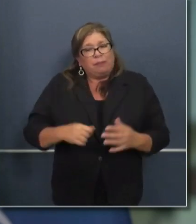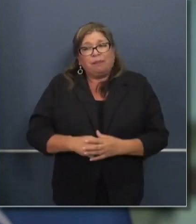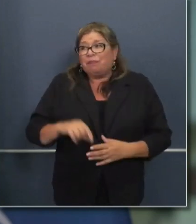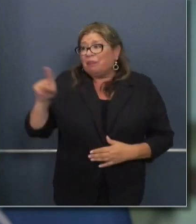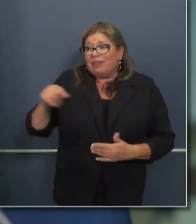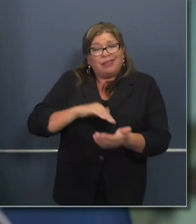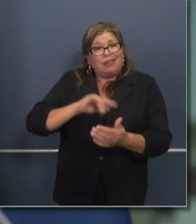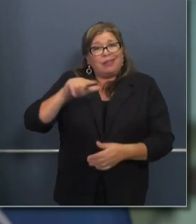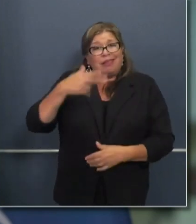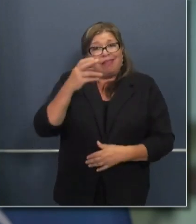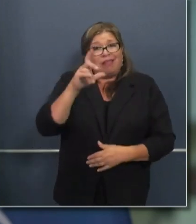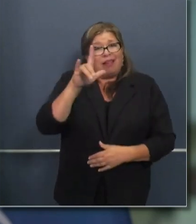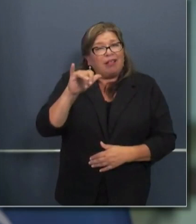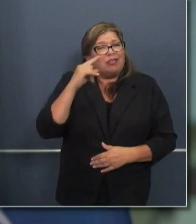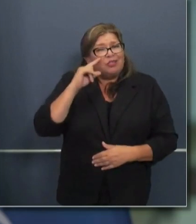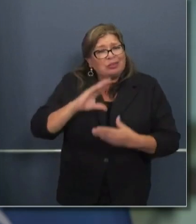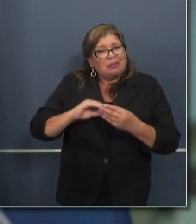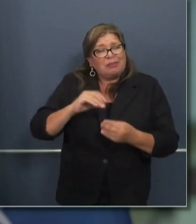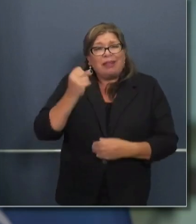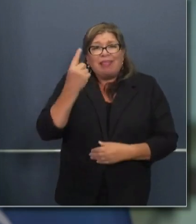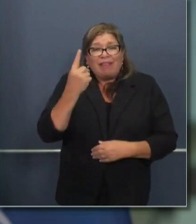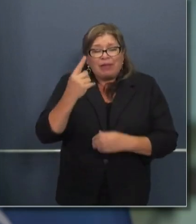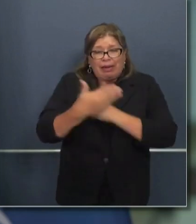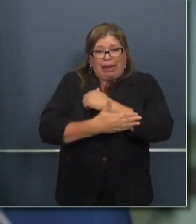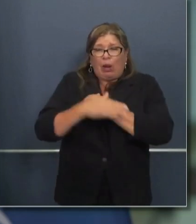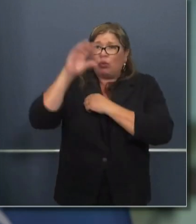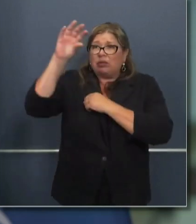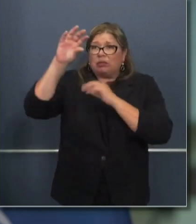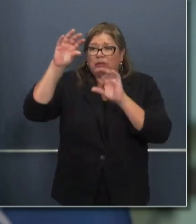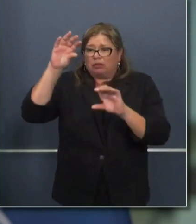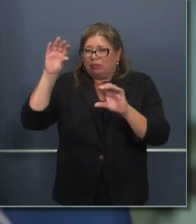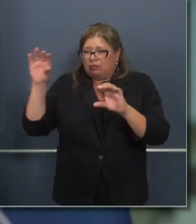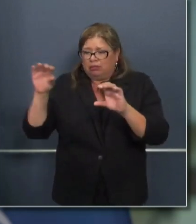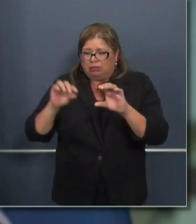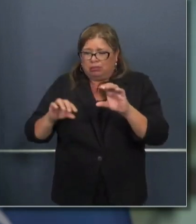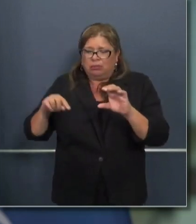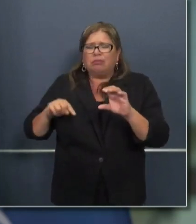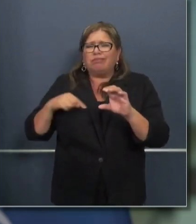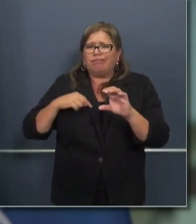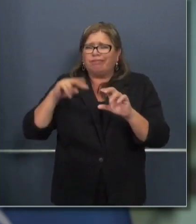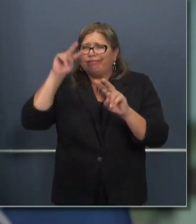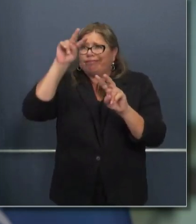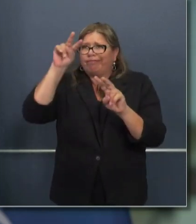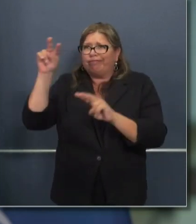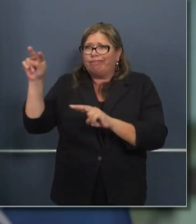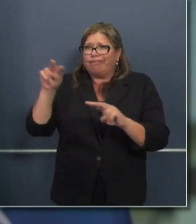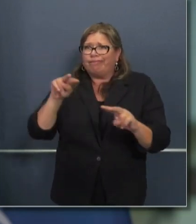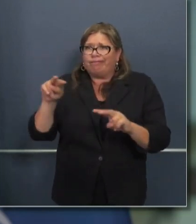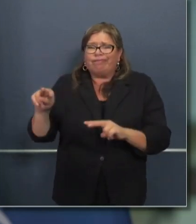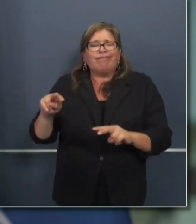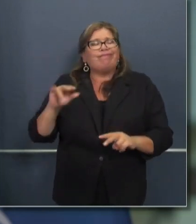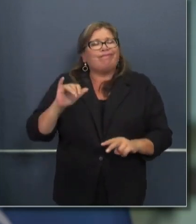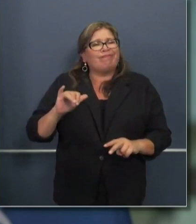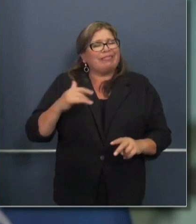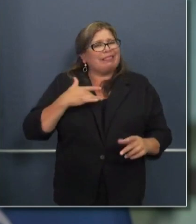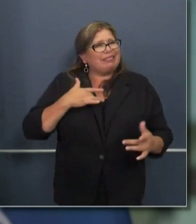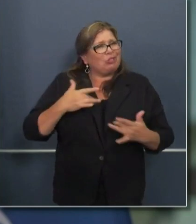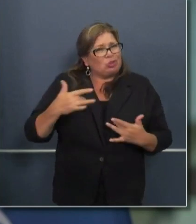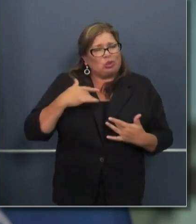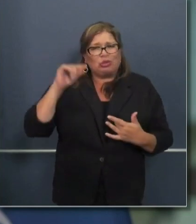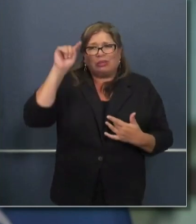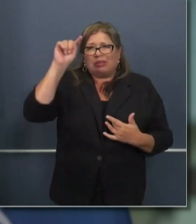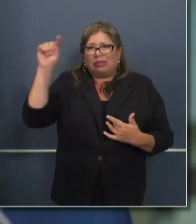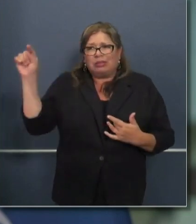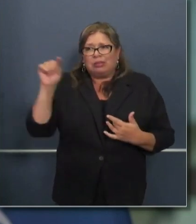technical assistance that are a point of some concern, that are examples of areas where